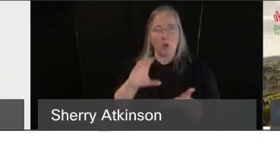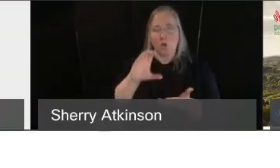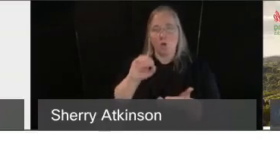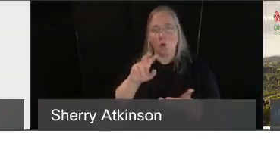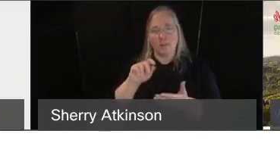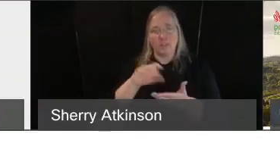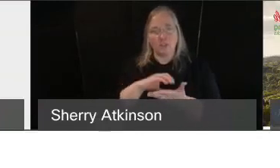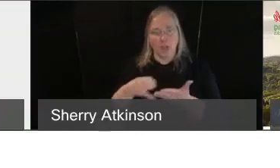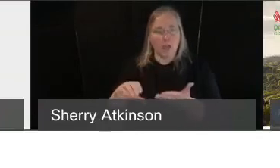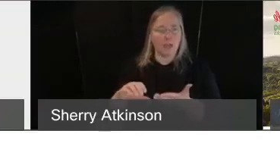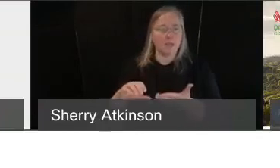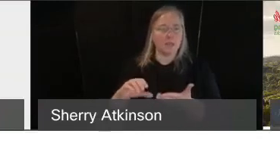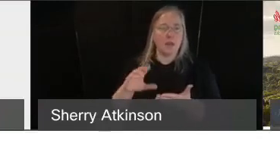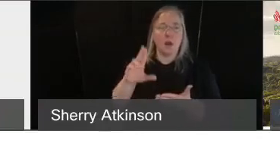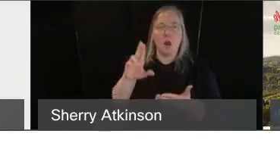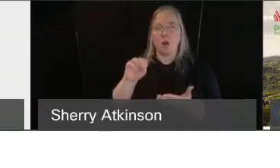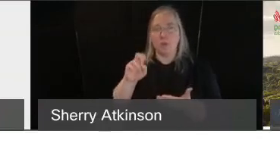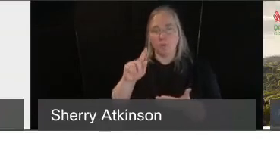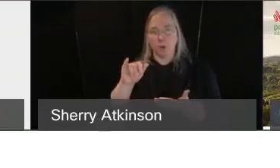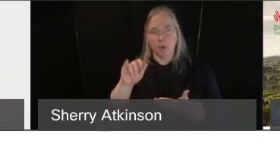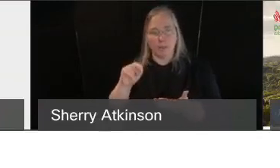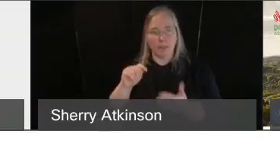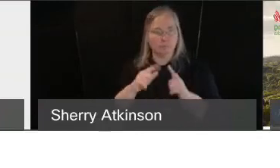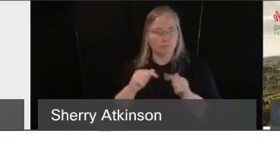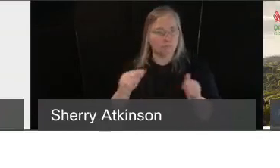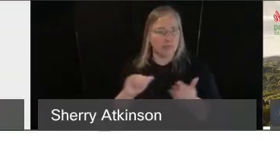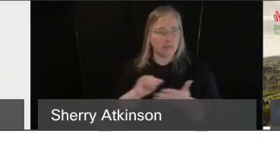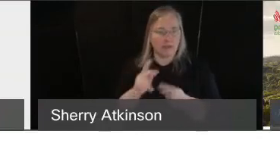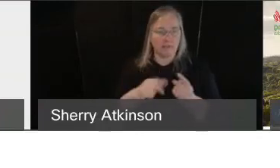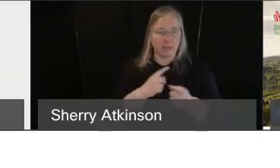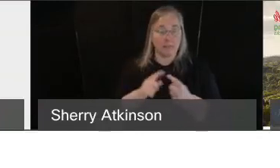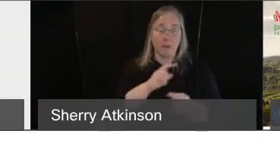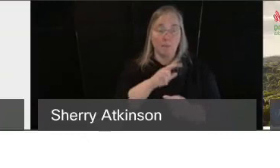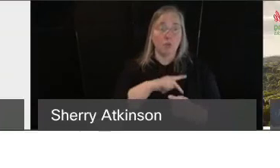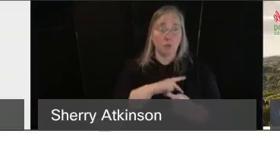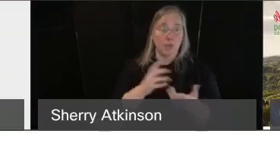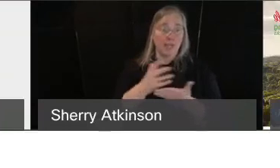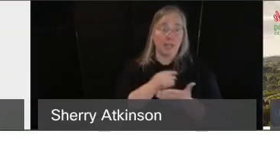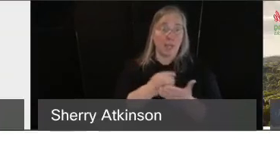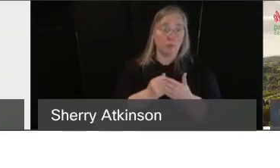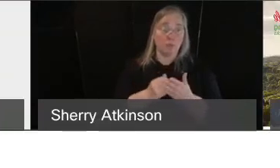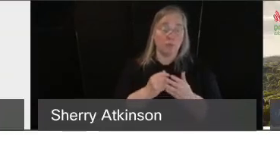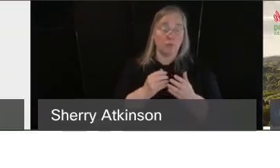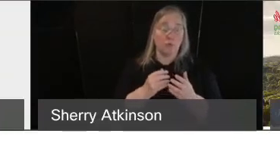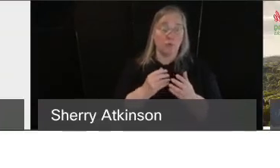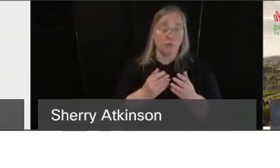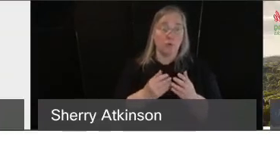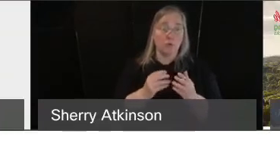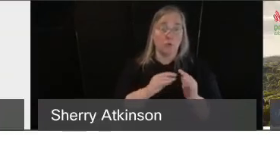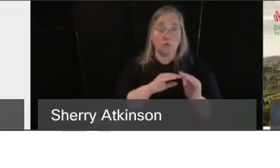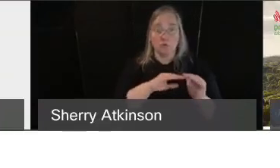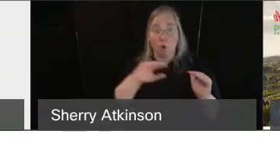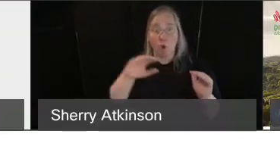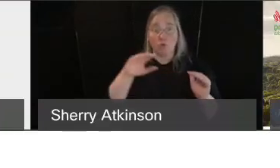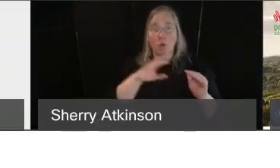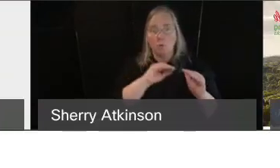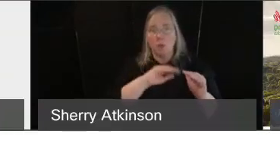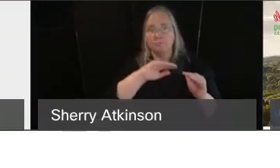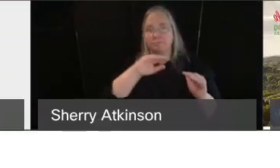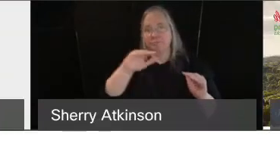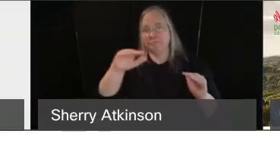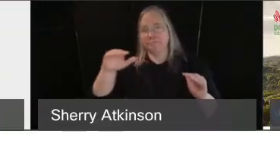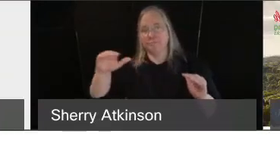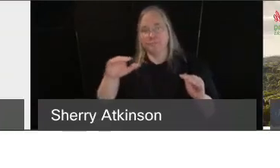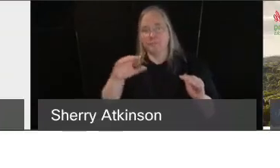things. But again, personal income growth can be expected to slow relatively quickly into the